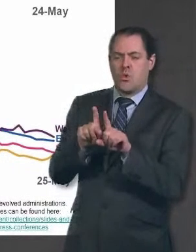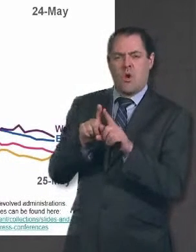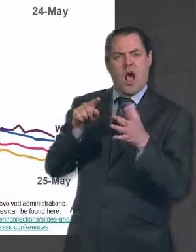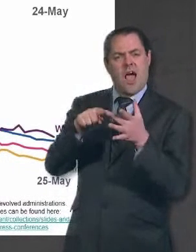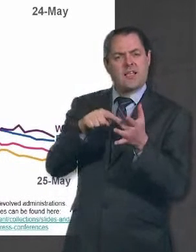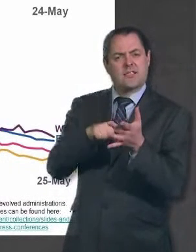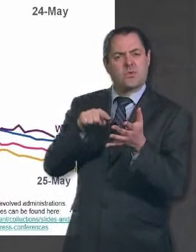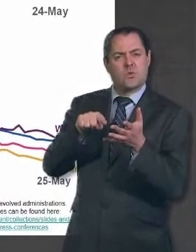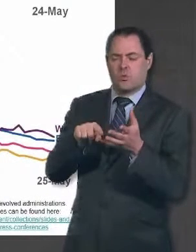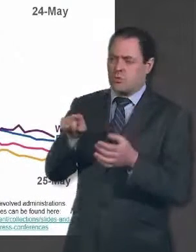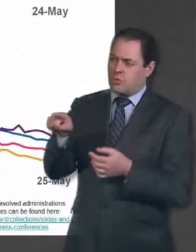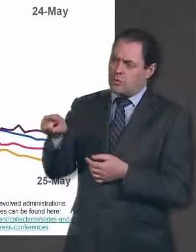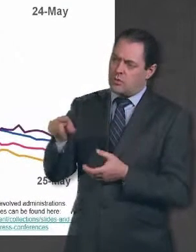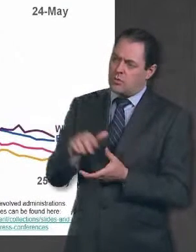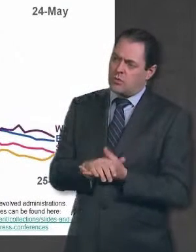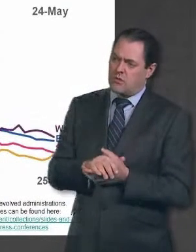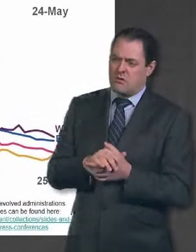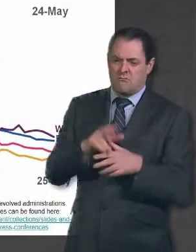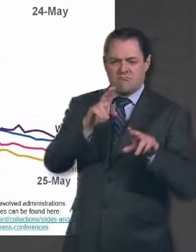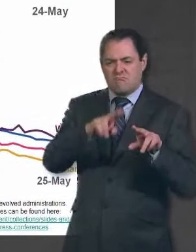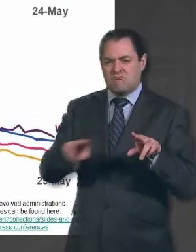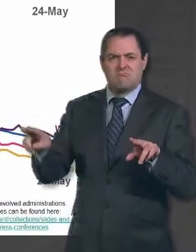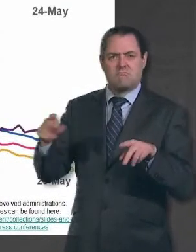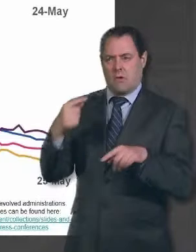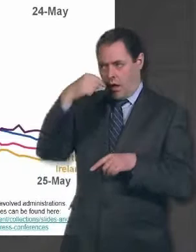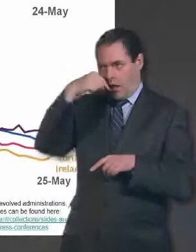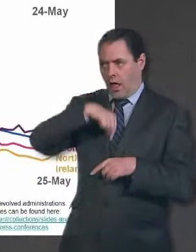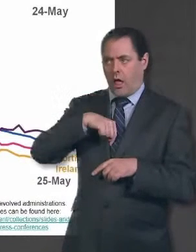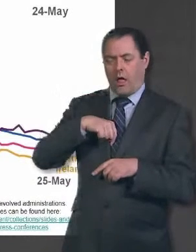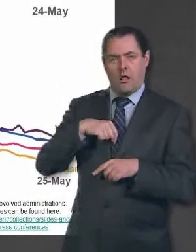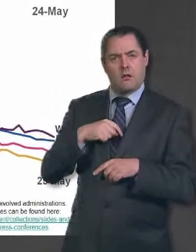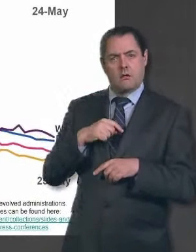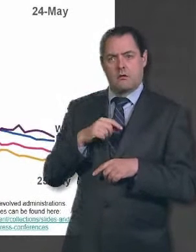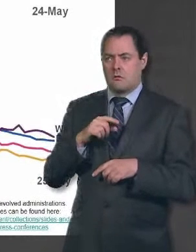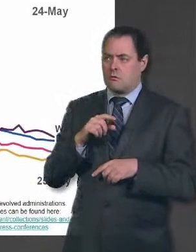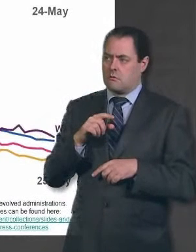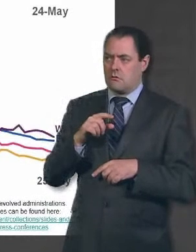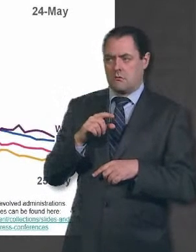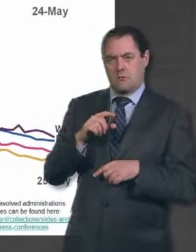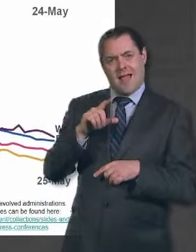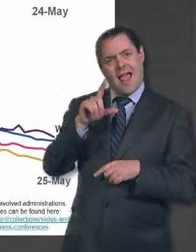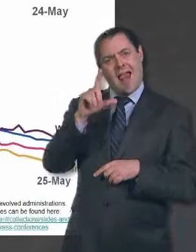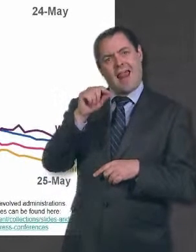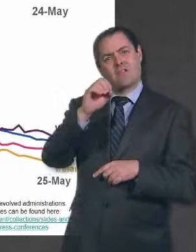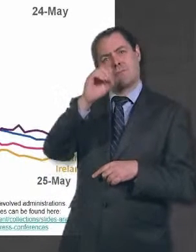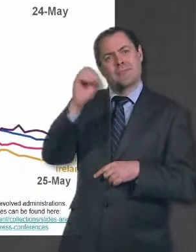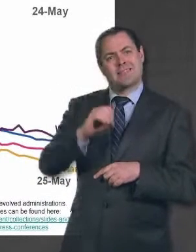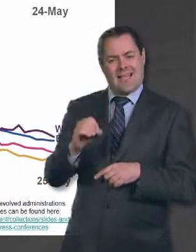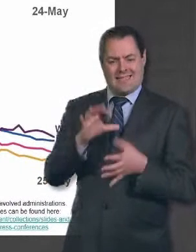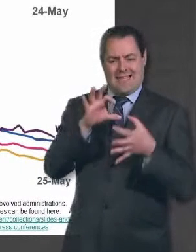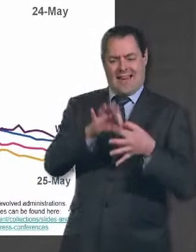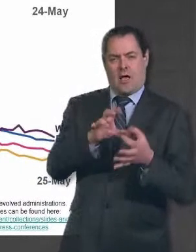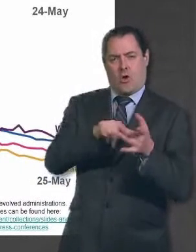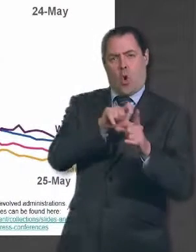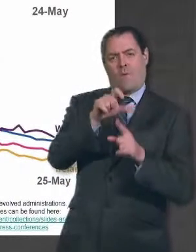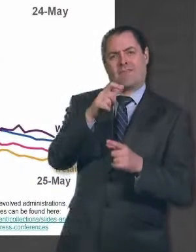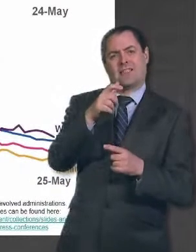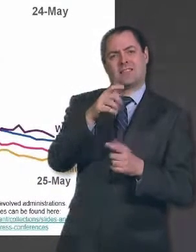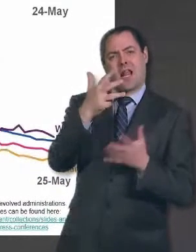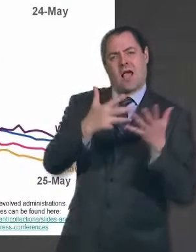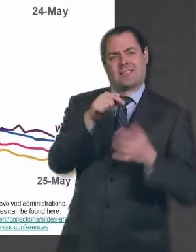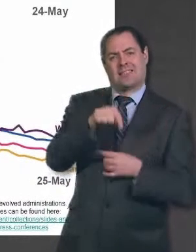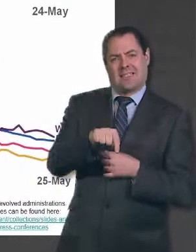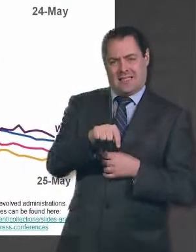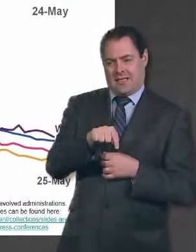wards, 11% of beds with mechanical ventilators are now occupied by COVID-19 patients. And that again